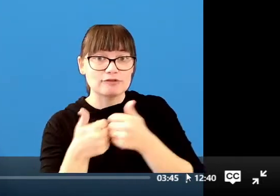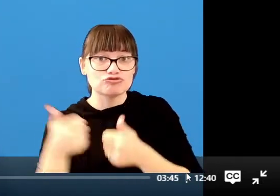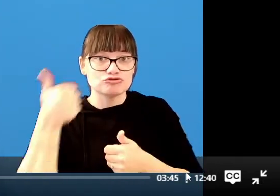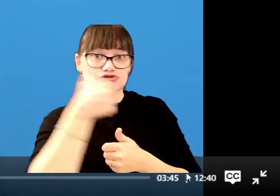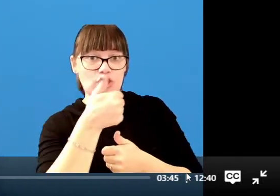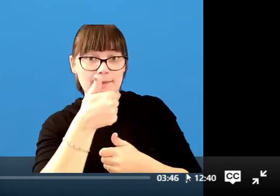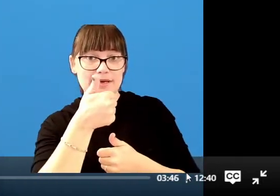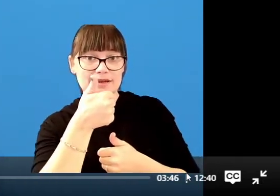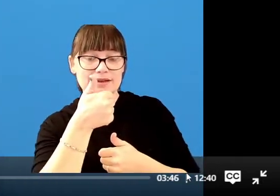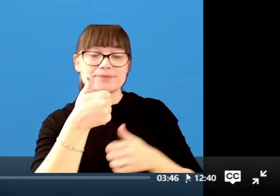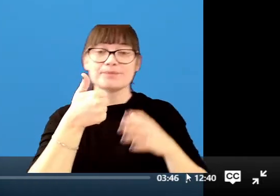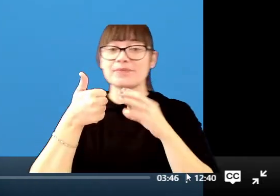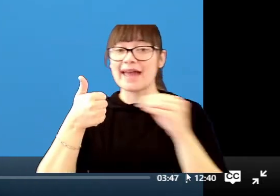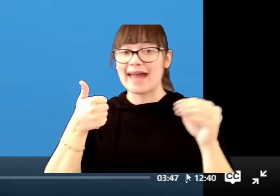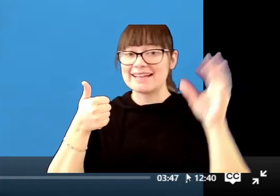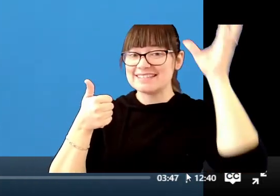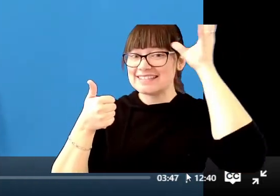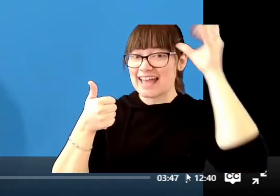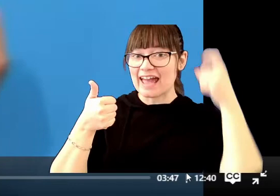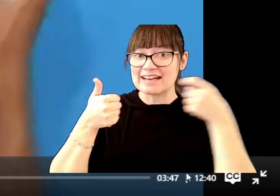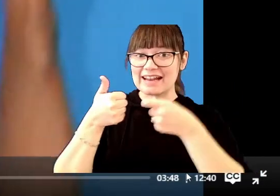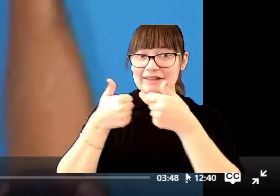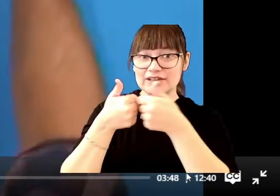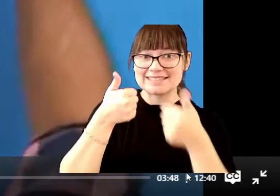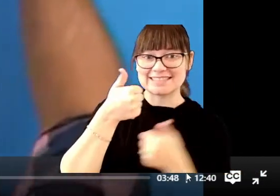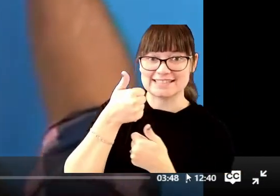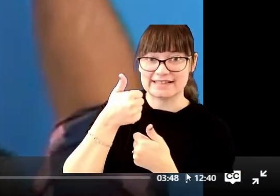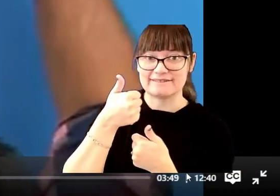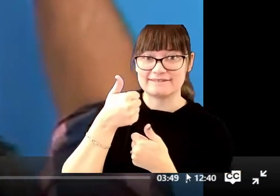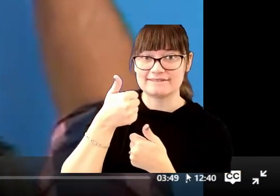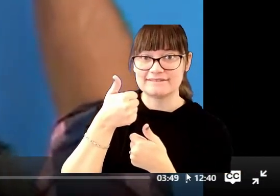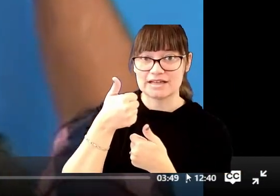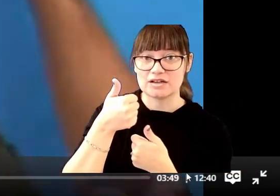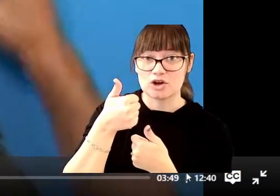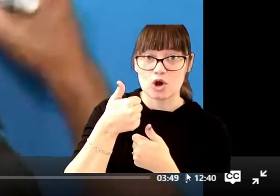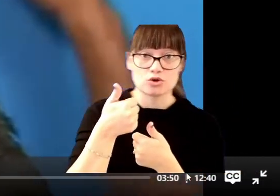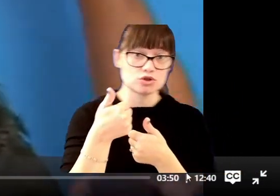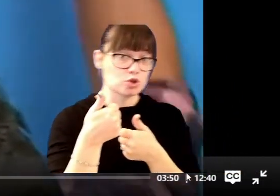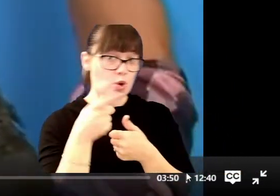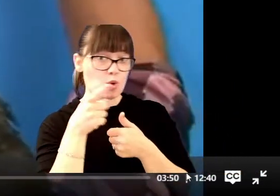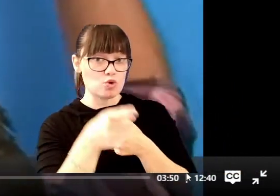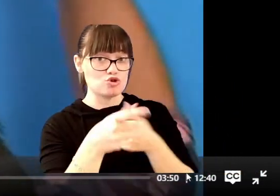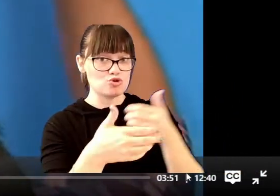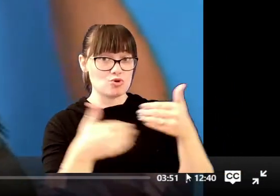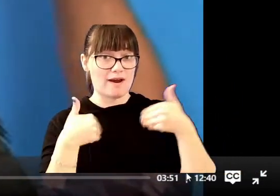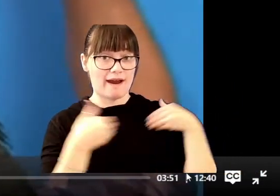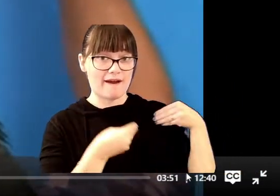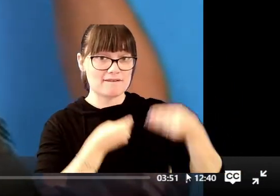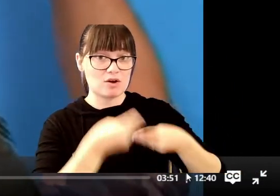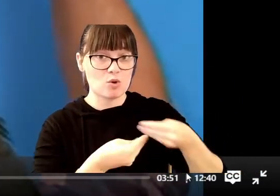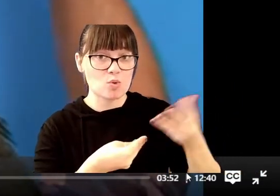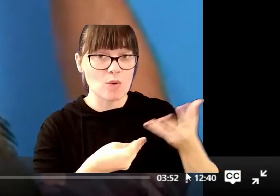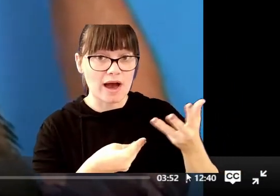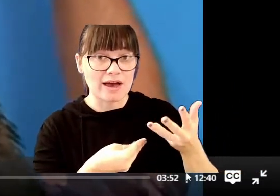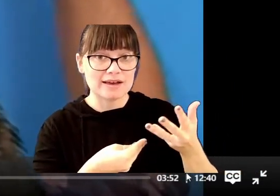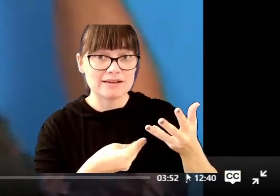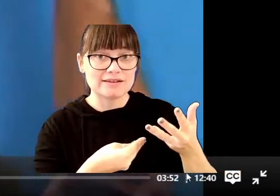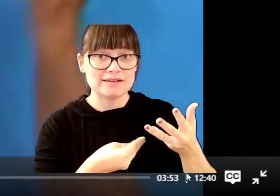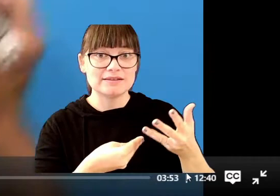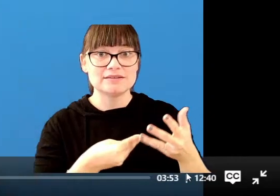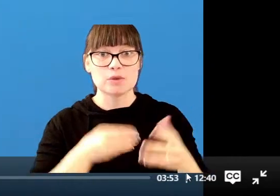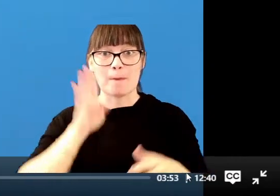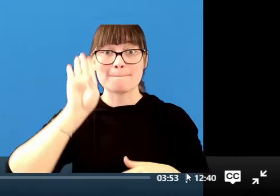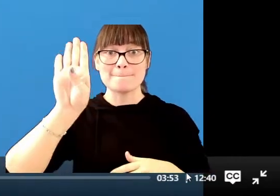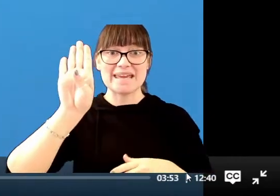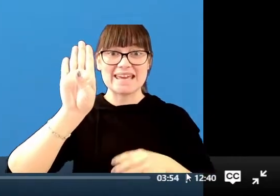allele, and dad may have given you a recessive allele, and so the chromosome that you get is going to read big B, little b.